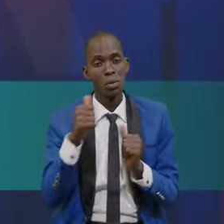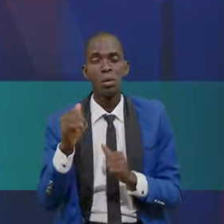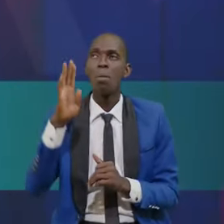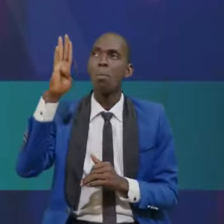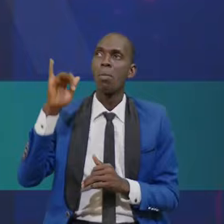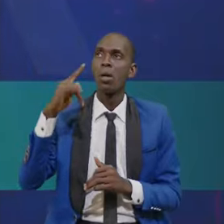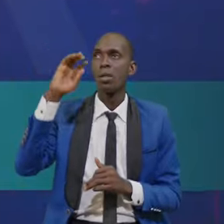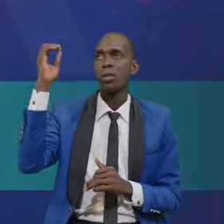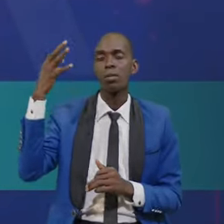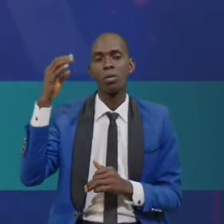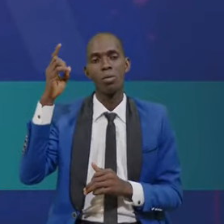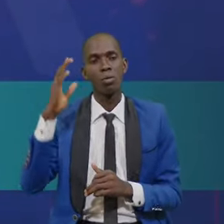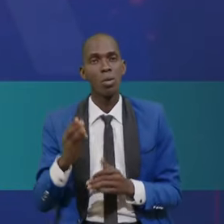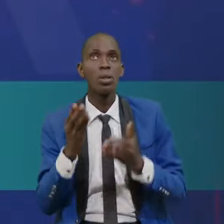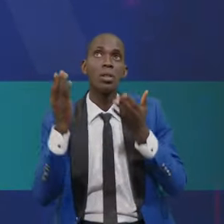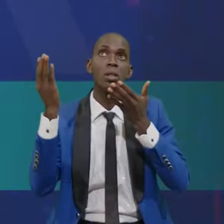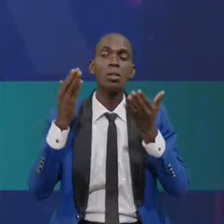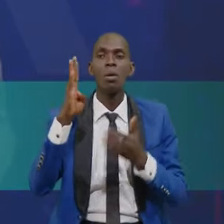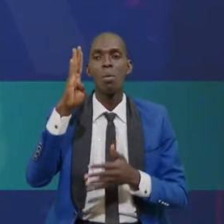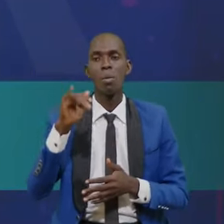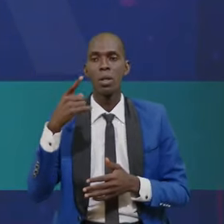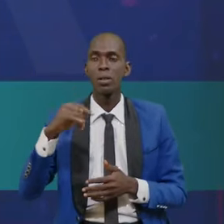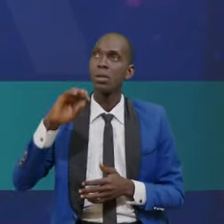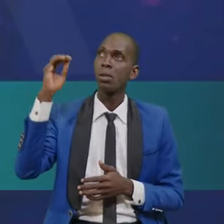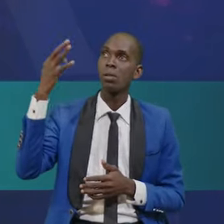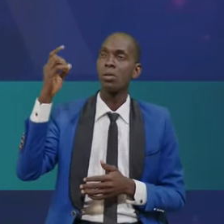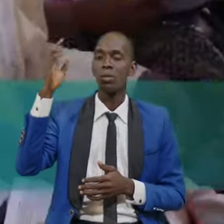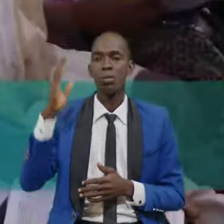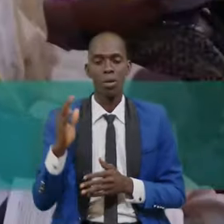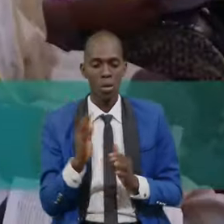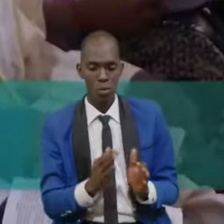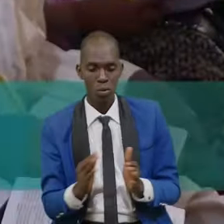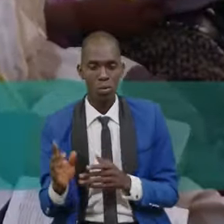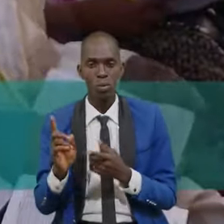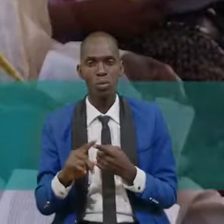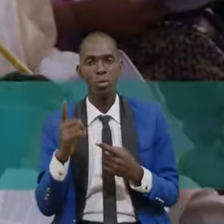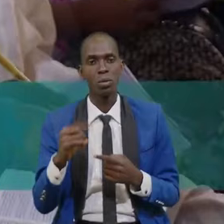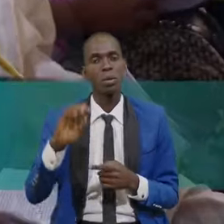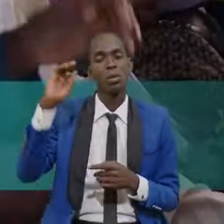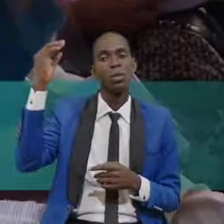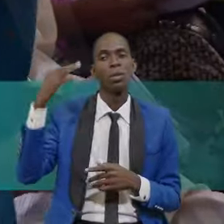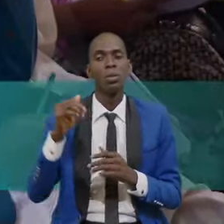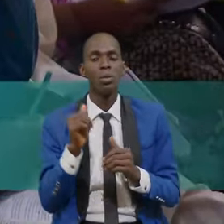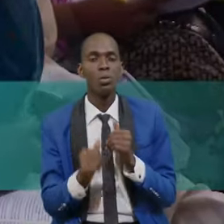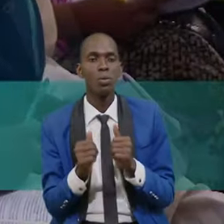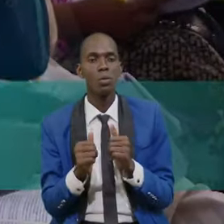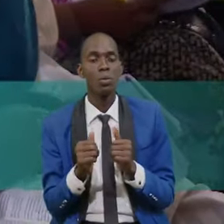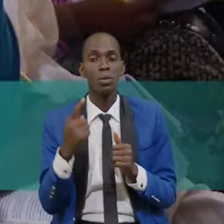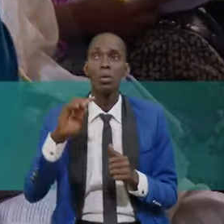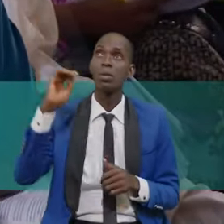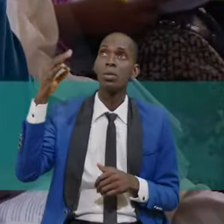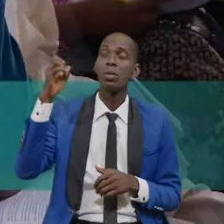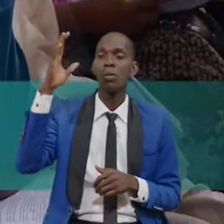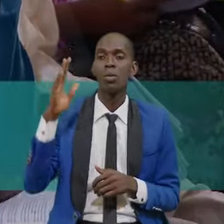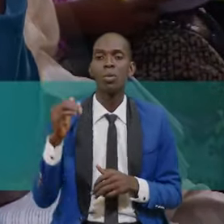of God. Service, by the grace of God. According to the grace, which was the grace of God, which